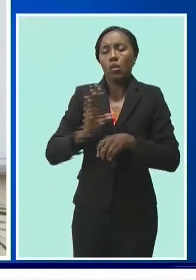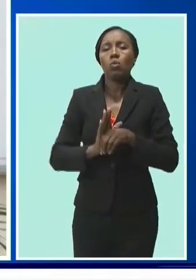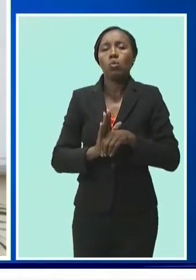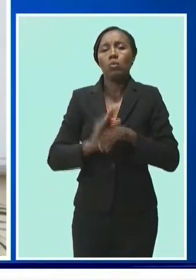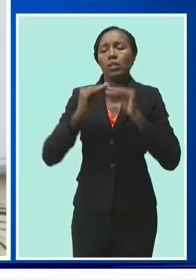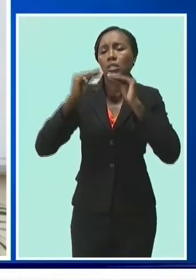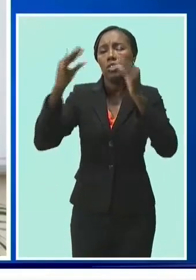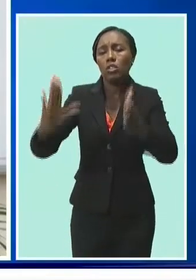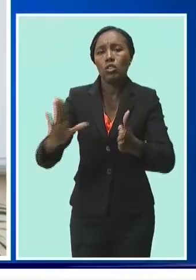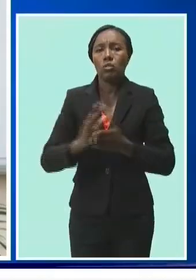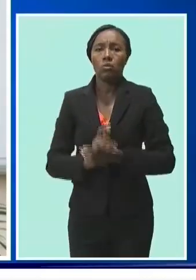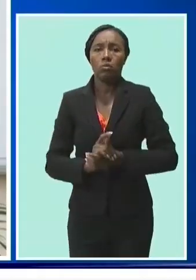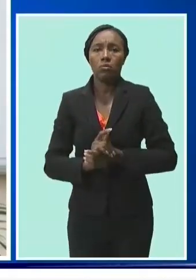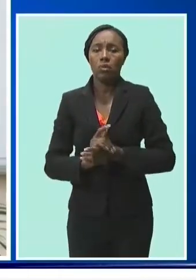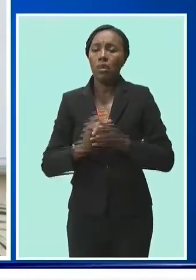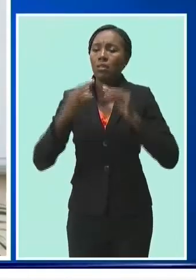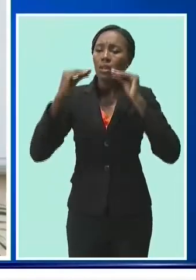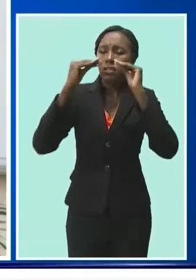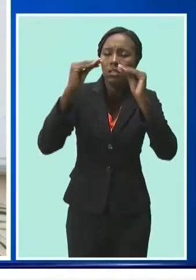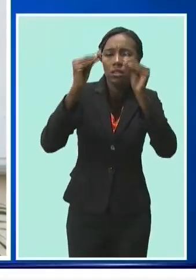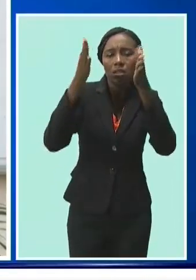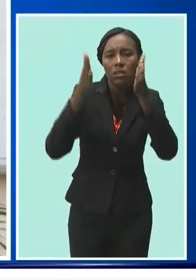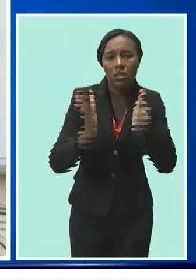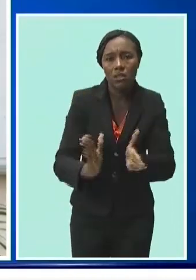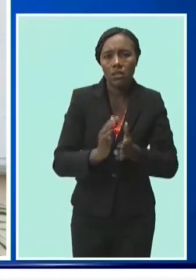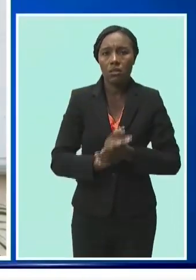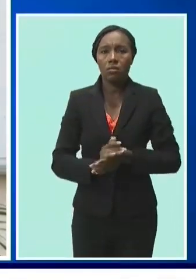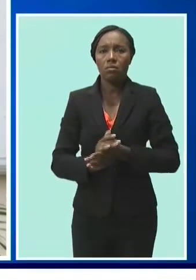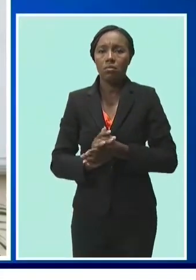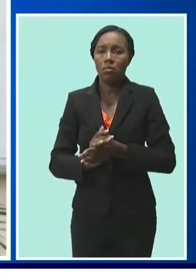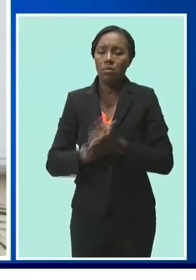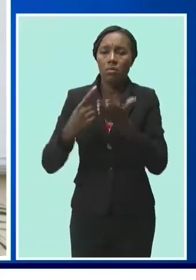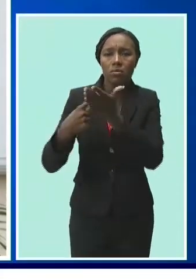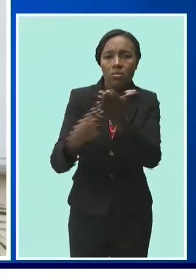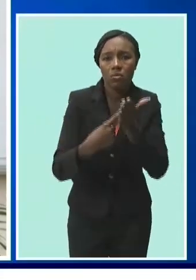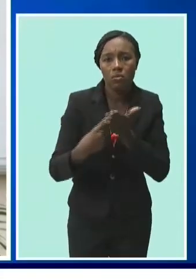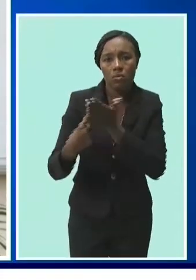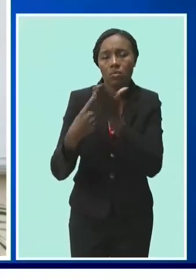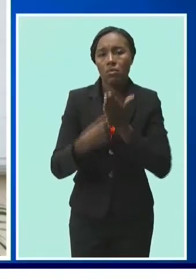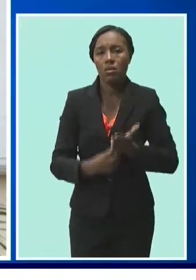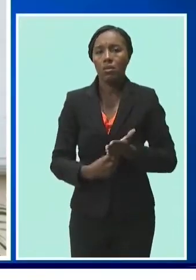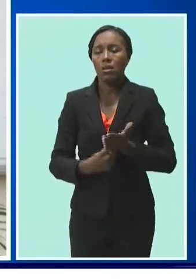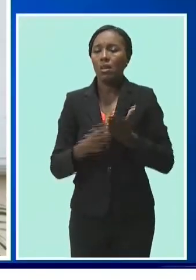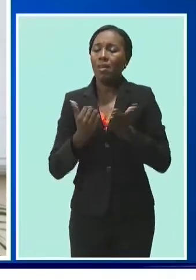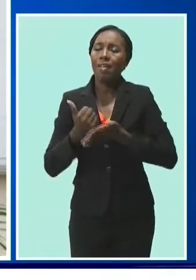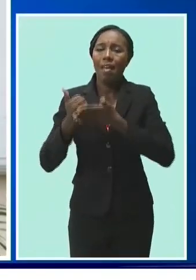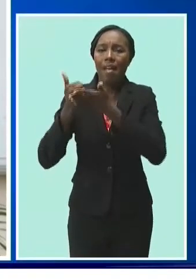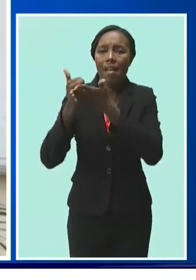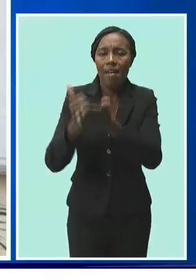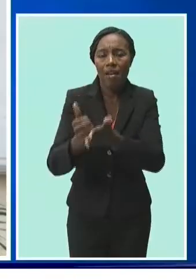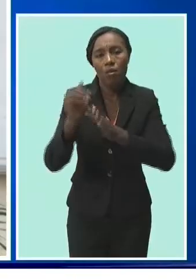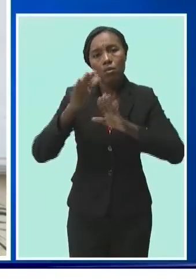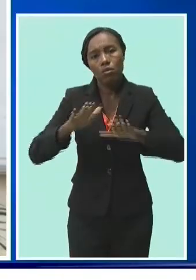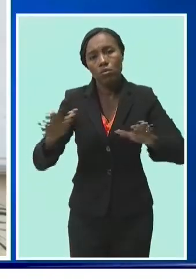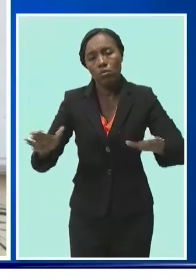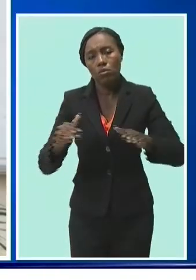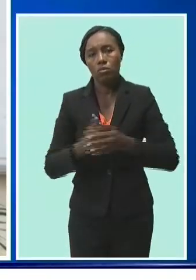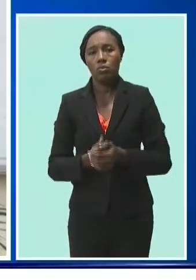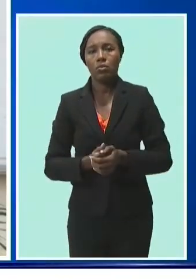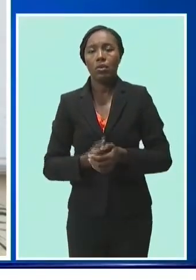teachers and the teaching that they provide are decisive factors in achieving